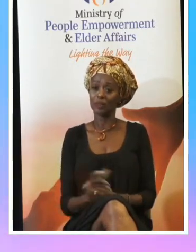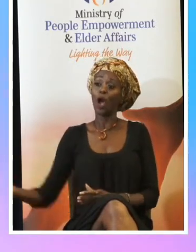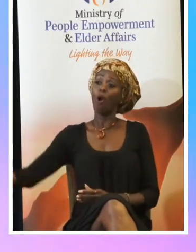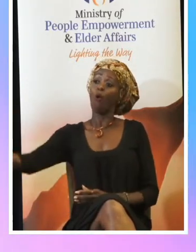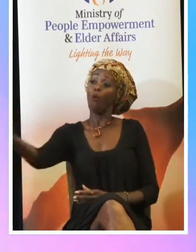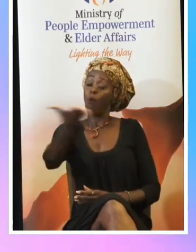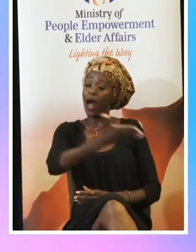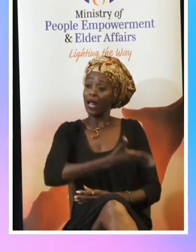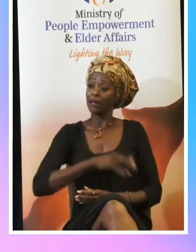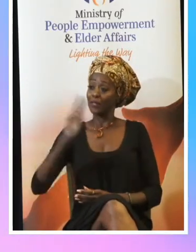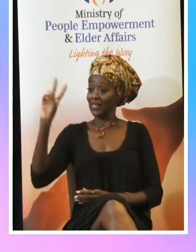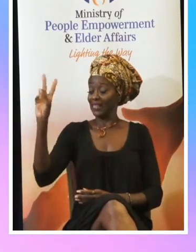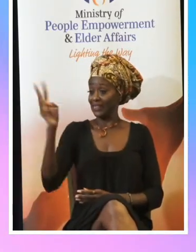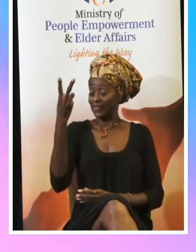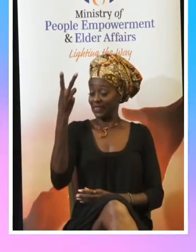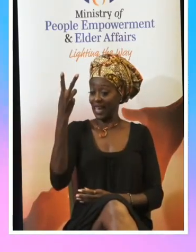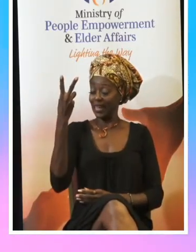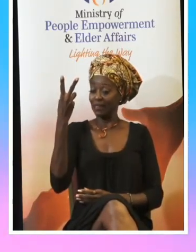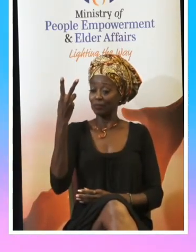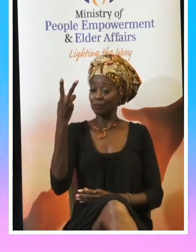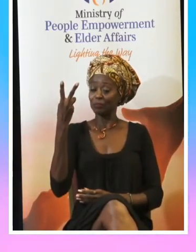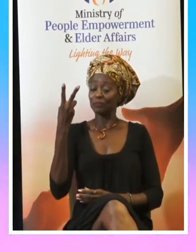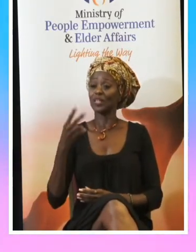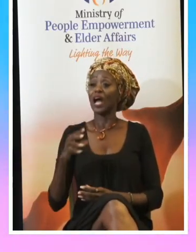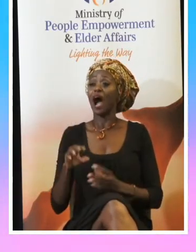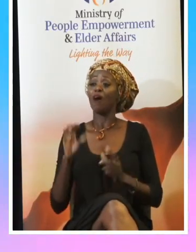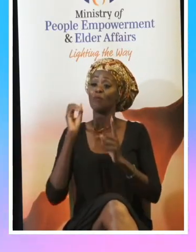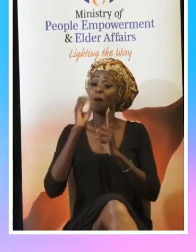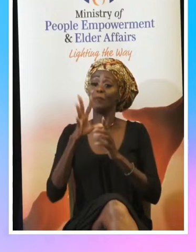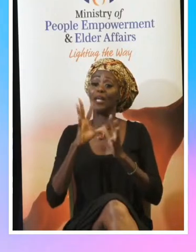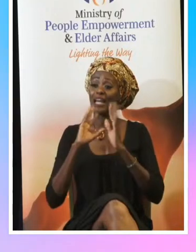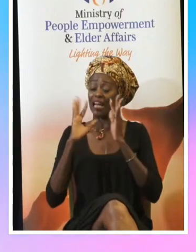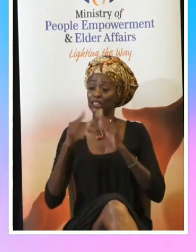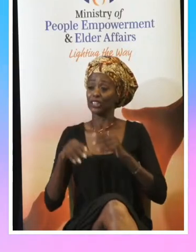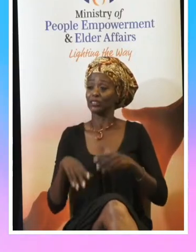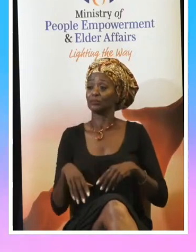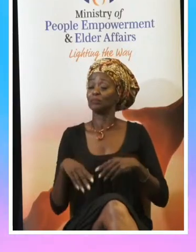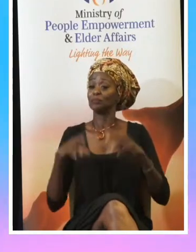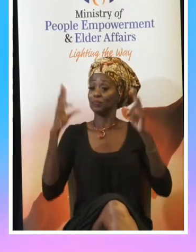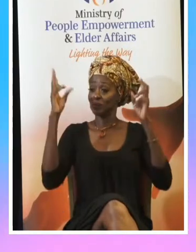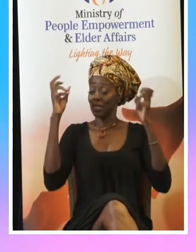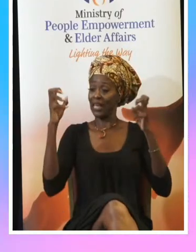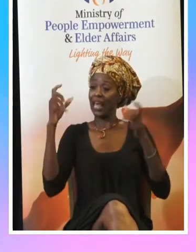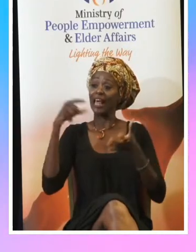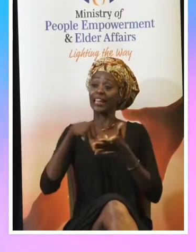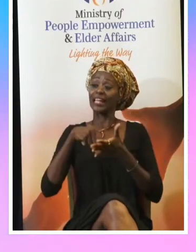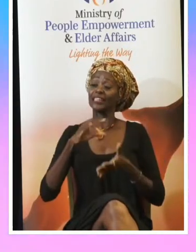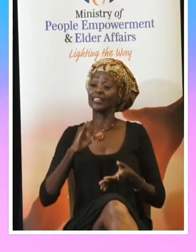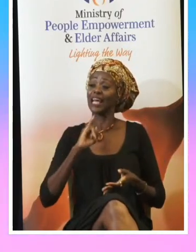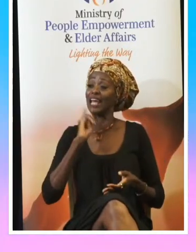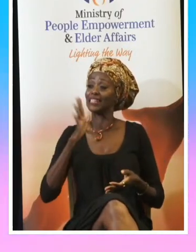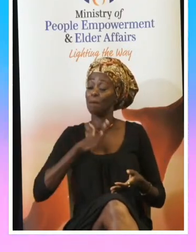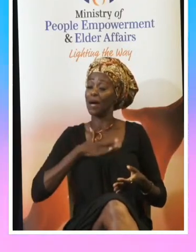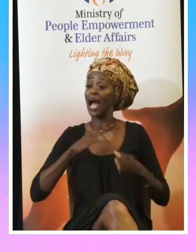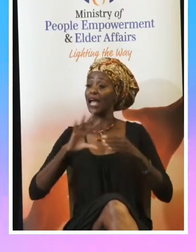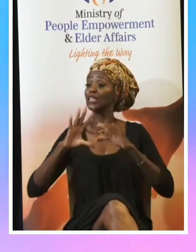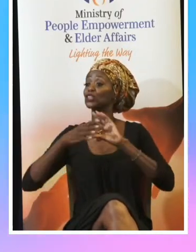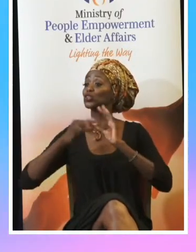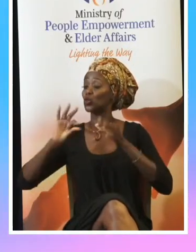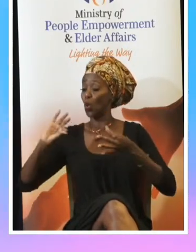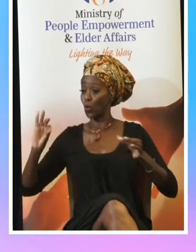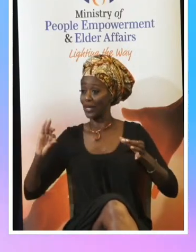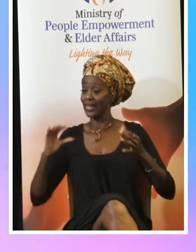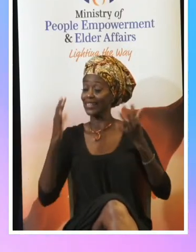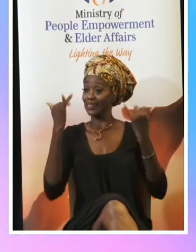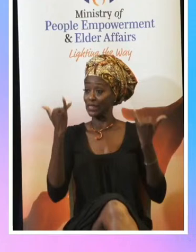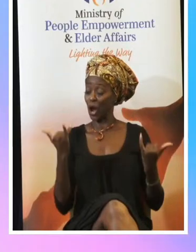Welcome to the second in the series of public lectures entitled This Is My Story, that has now become an integral